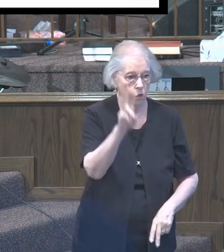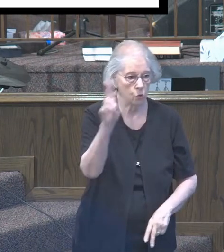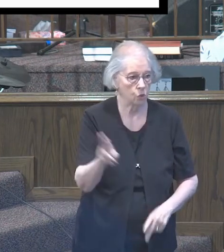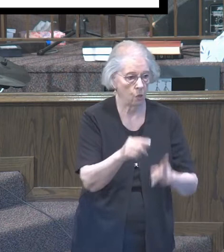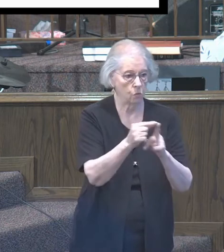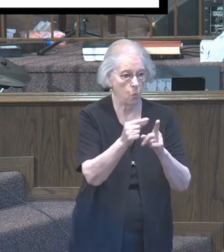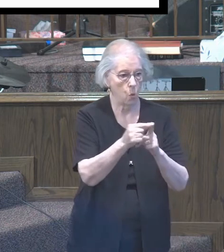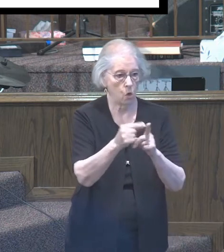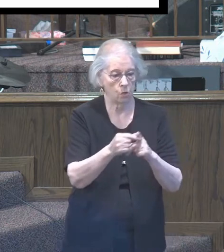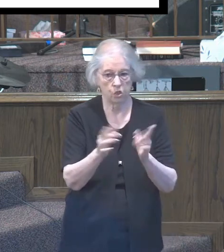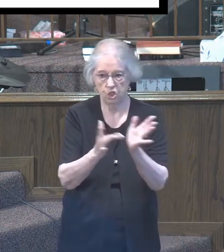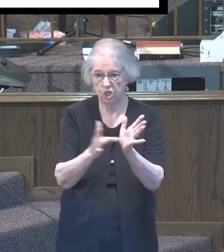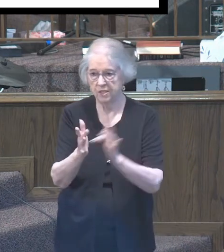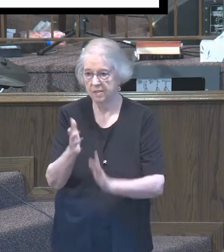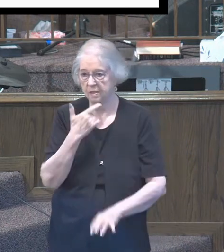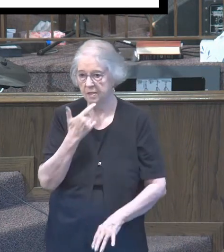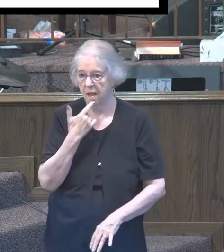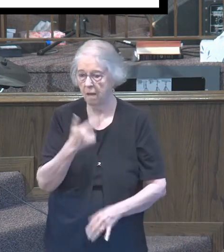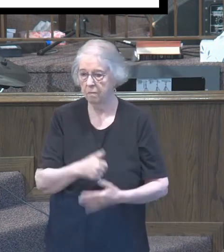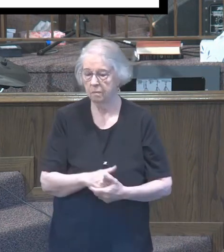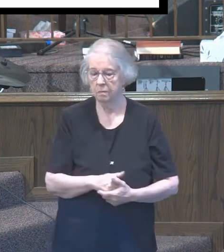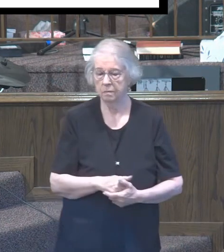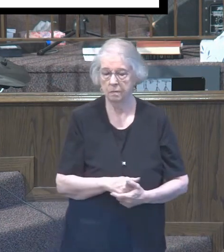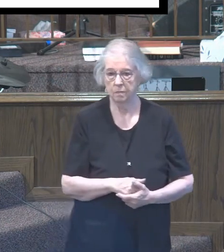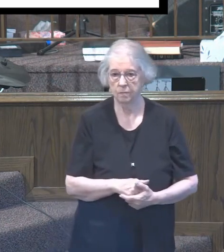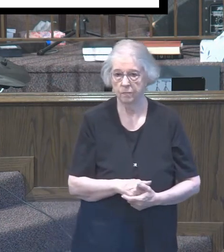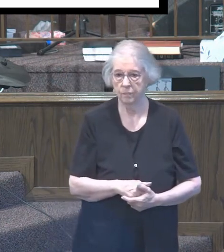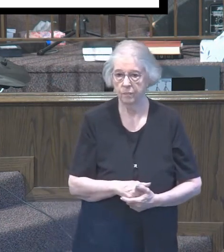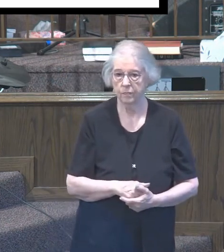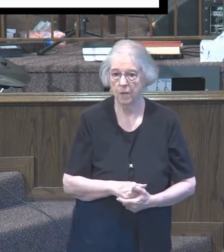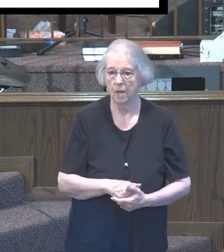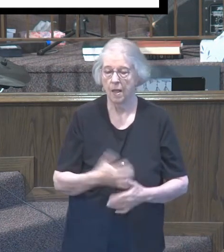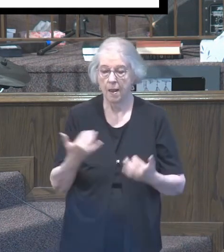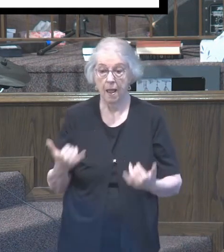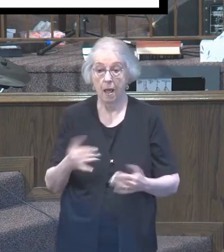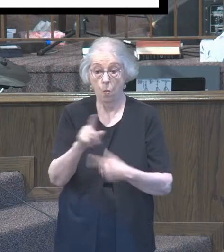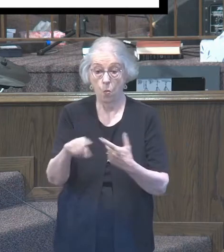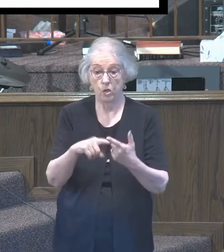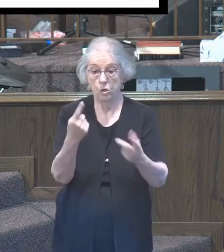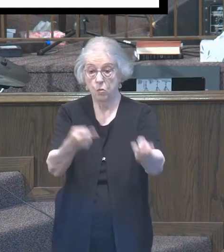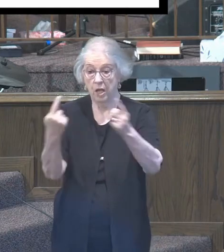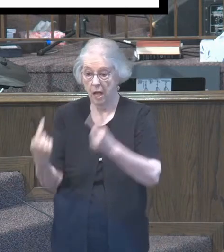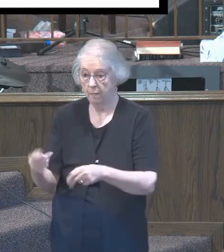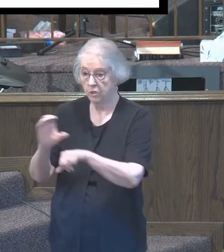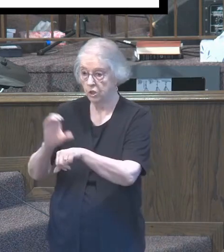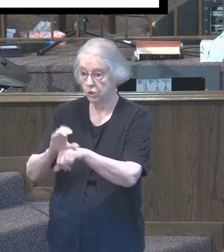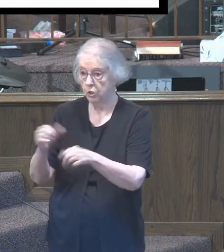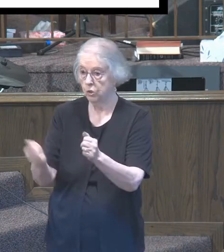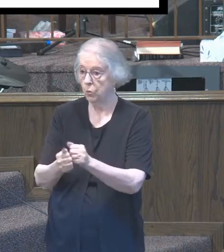and about to make an offering, you suddenly remember a grudge a friend has against you, abandon your